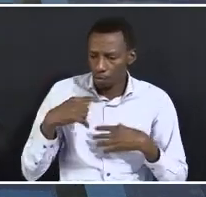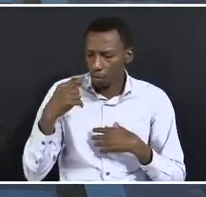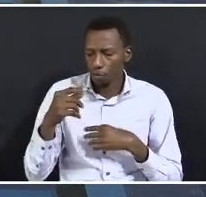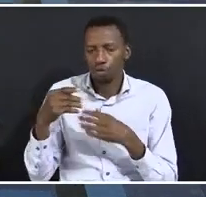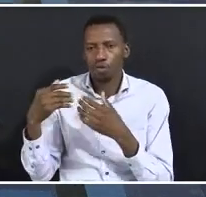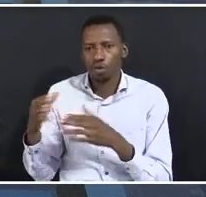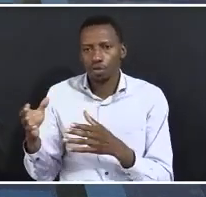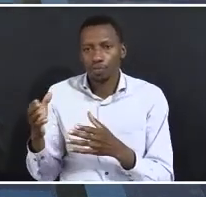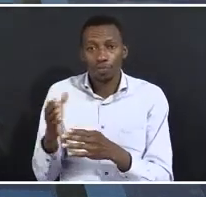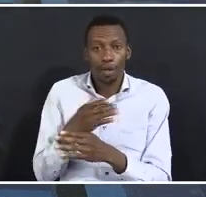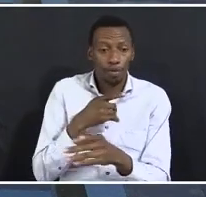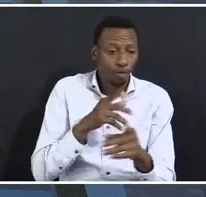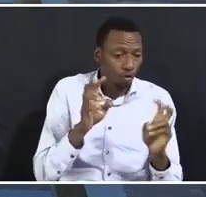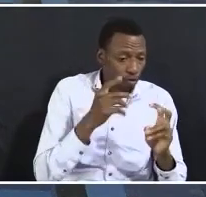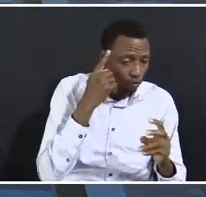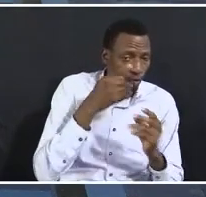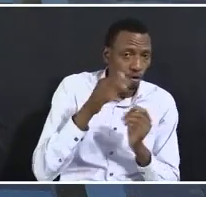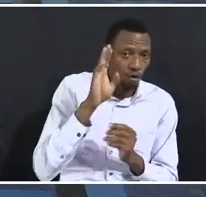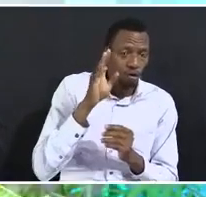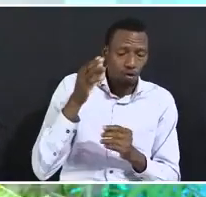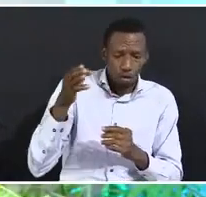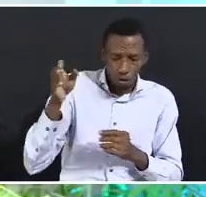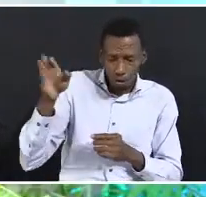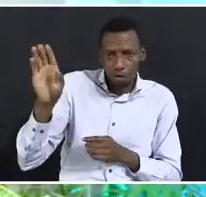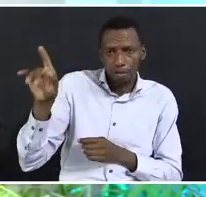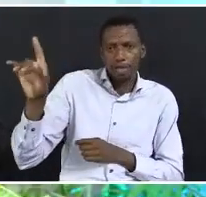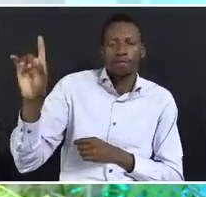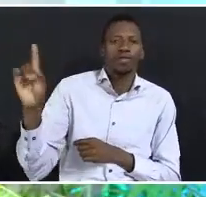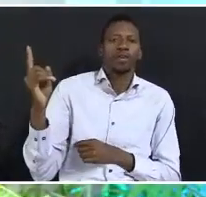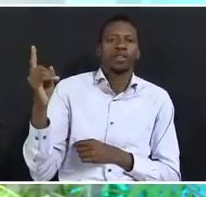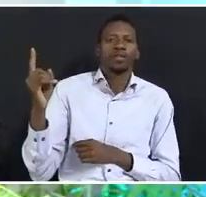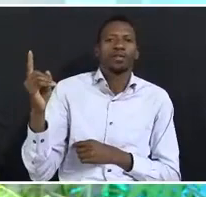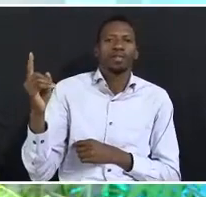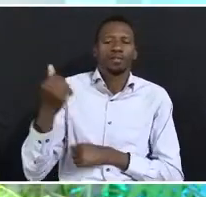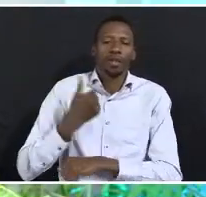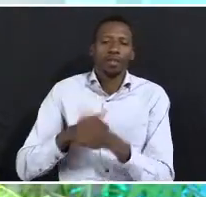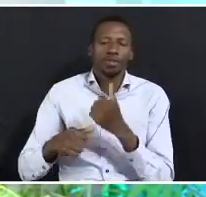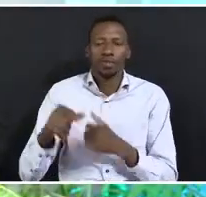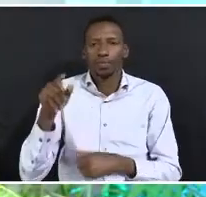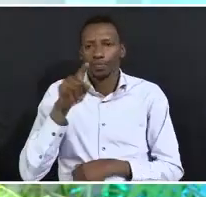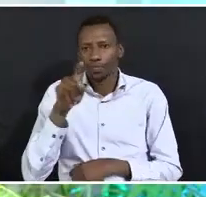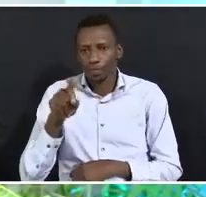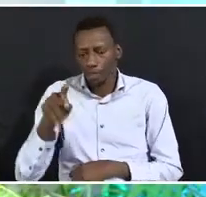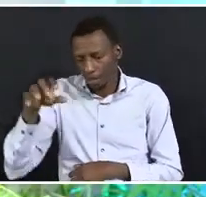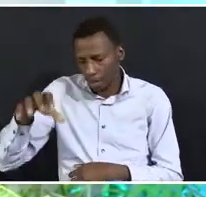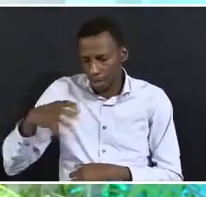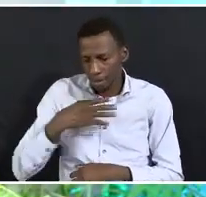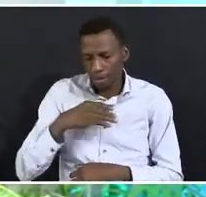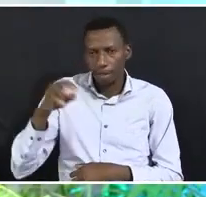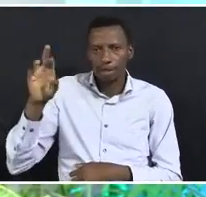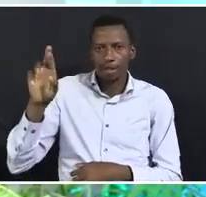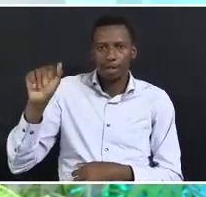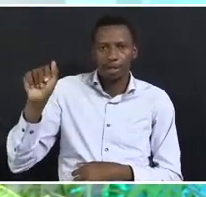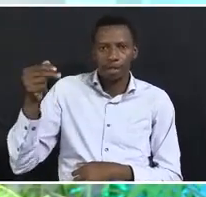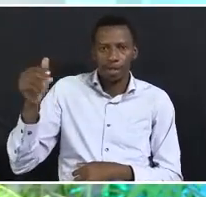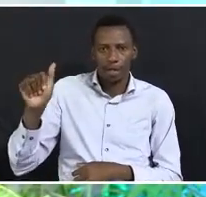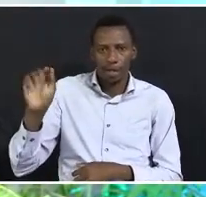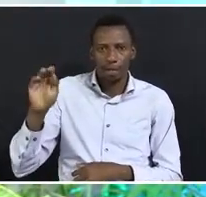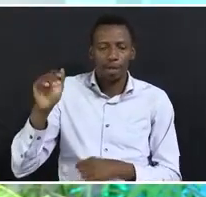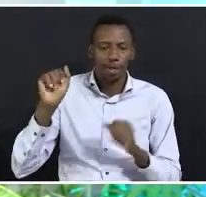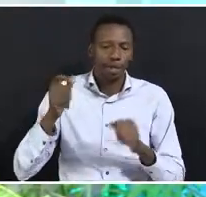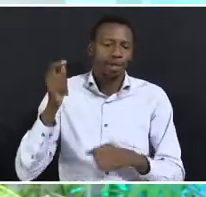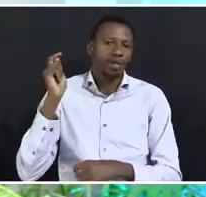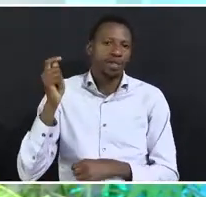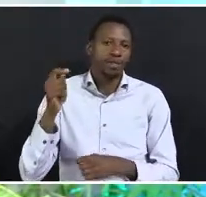God, God does the initial seeking. Zacchaeus and Rahab can testify. Amen. Are you